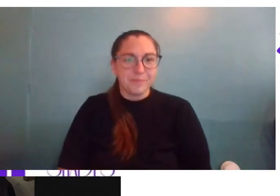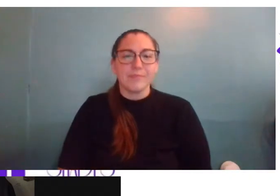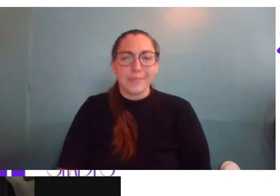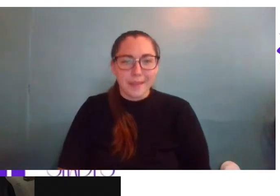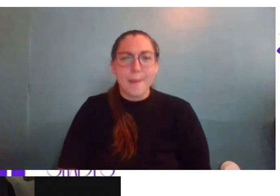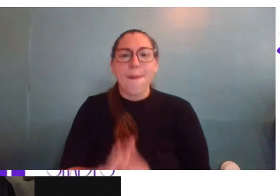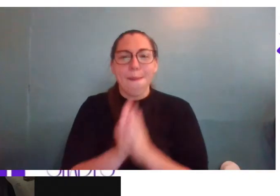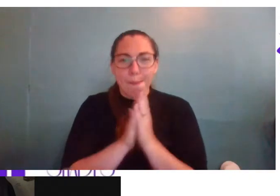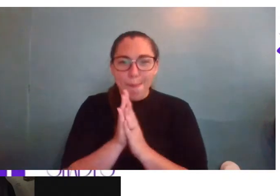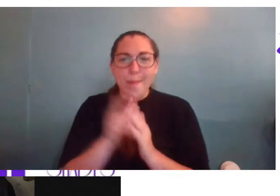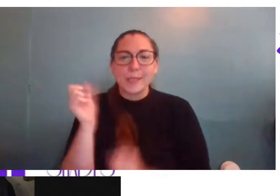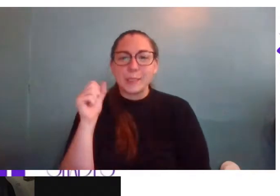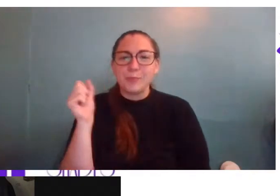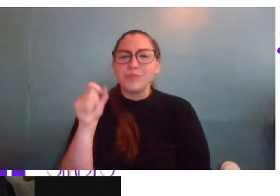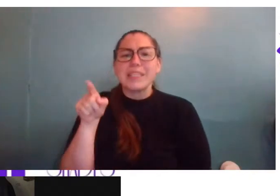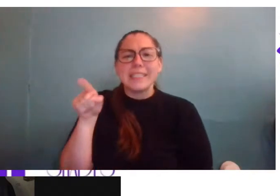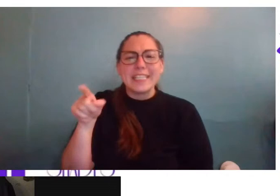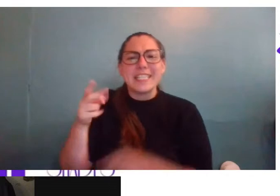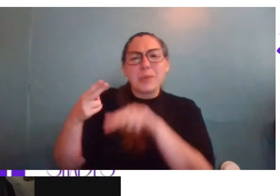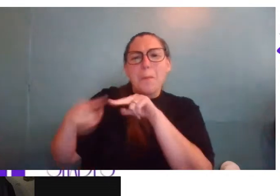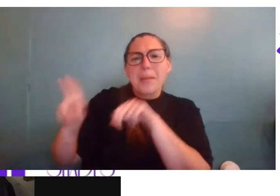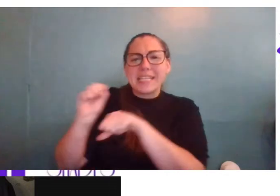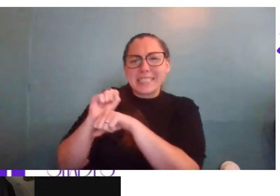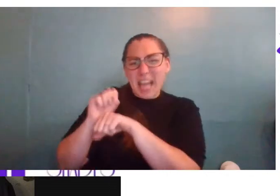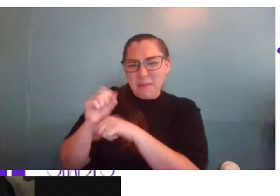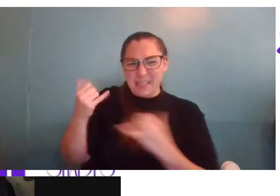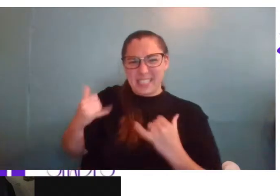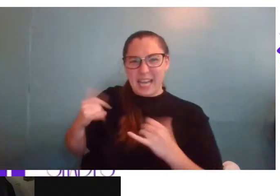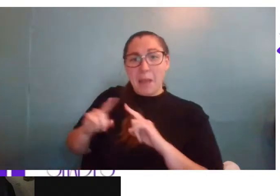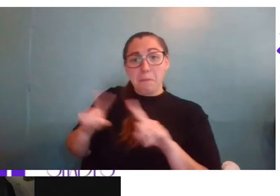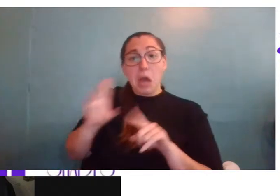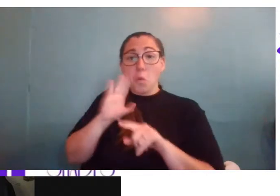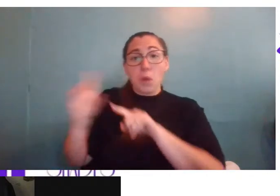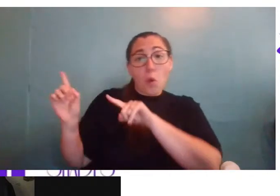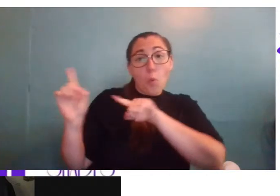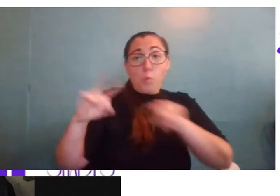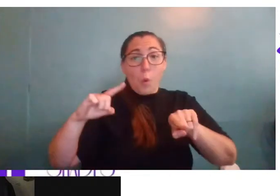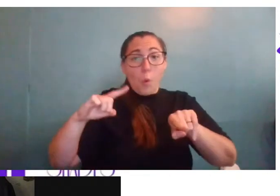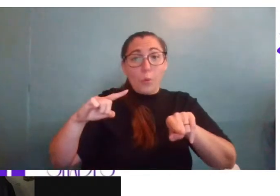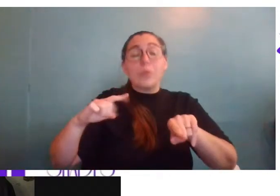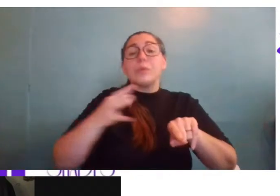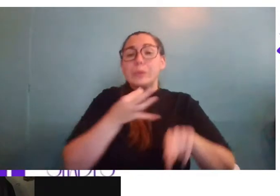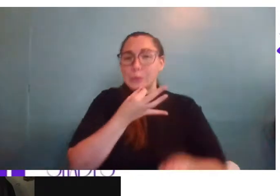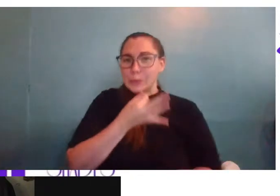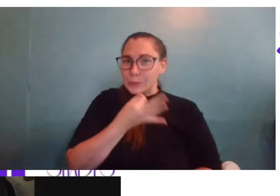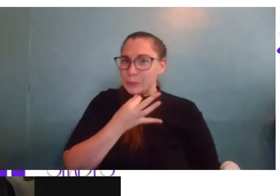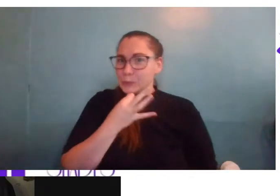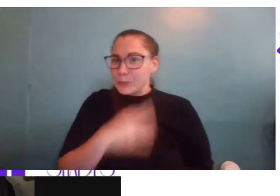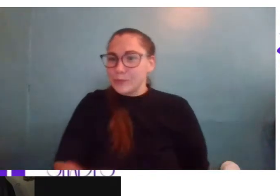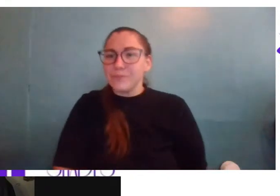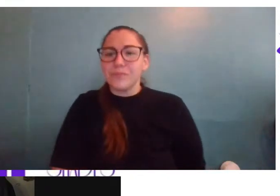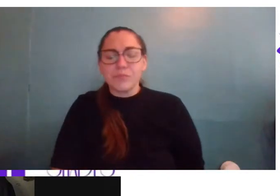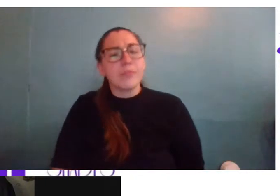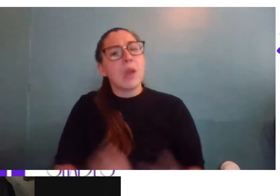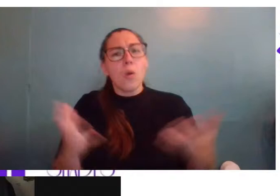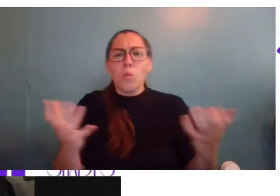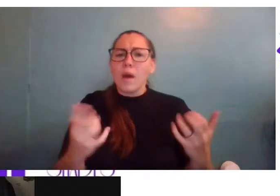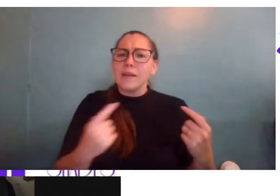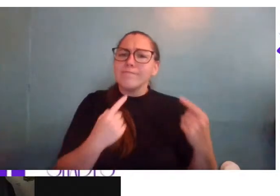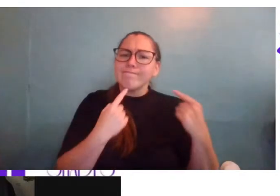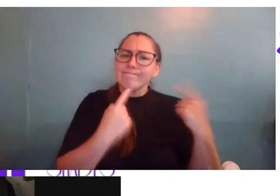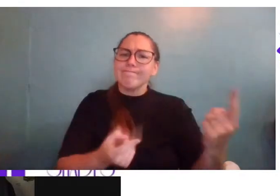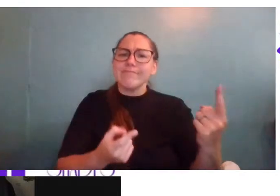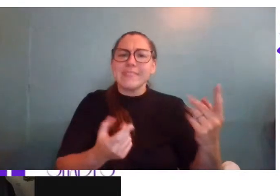Yep. He's on a mini assignment today, but he will be rolling in fairly shortly. But we want to say thank you